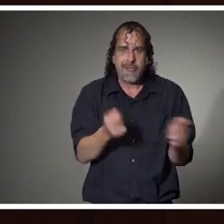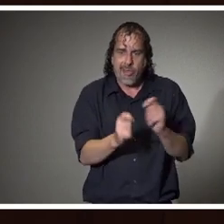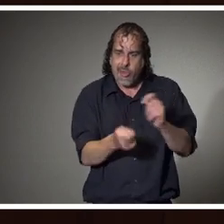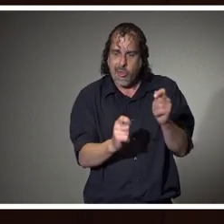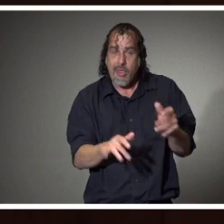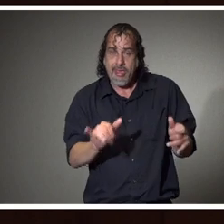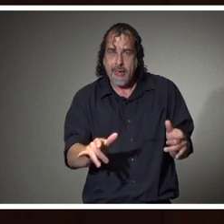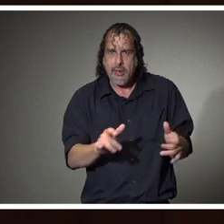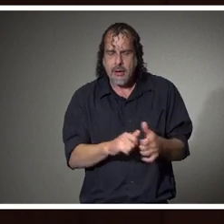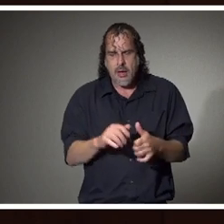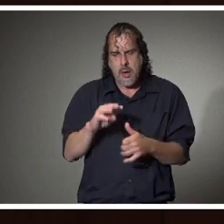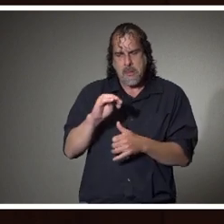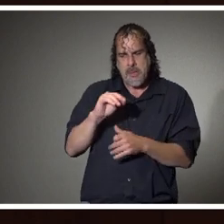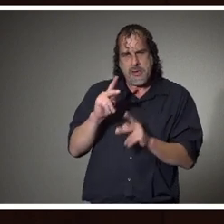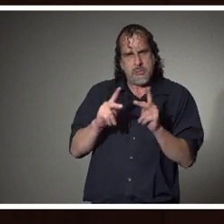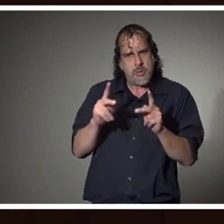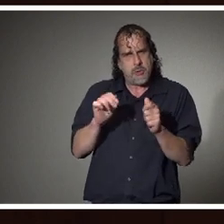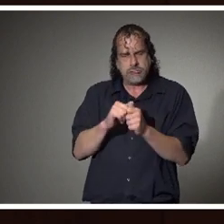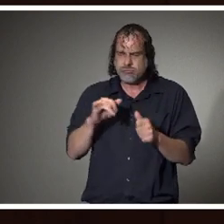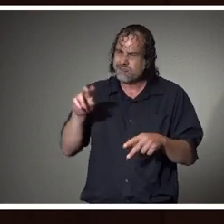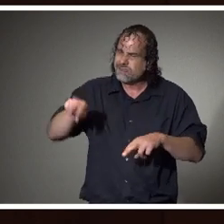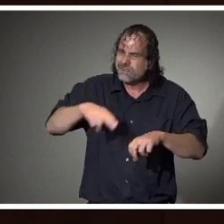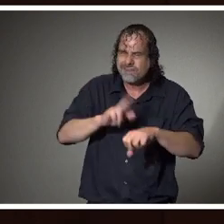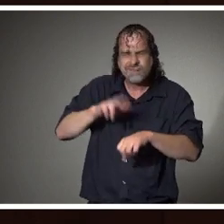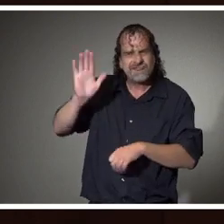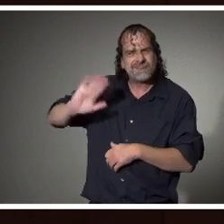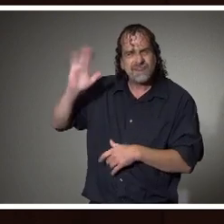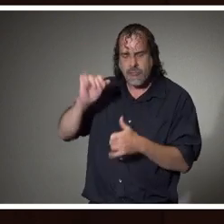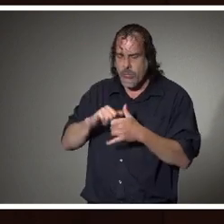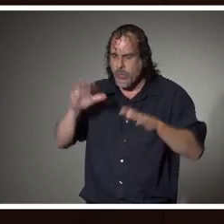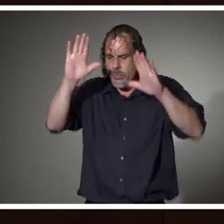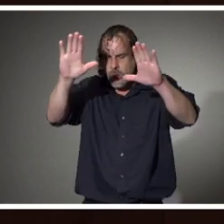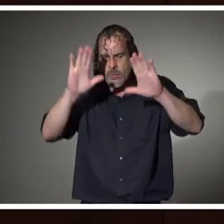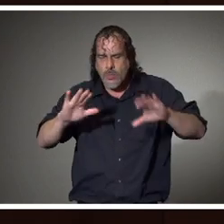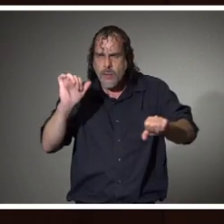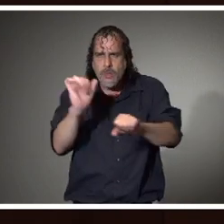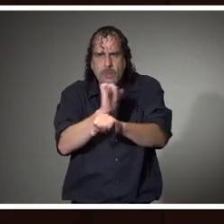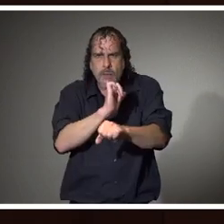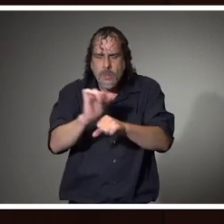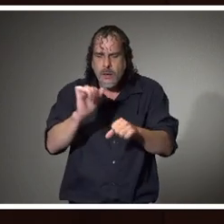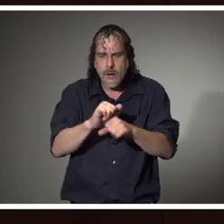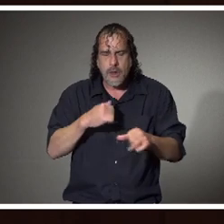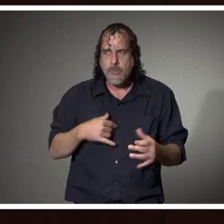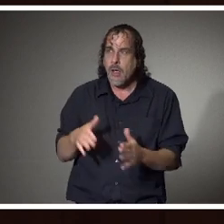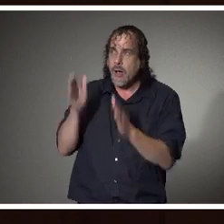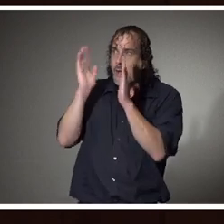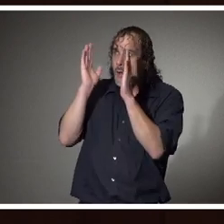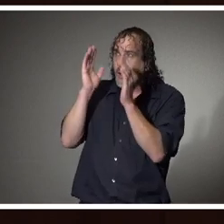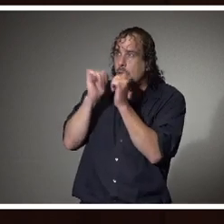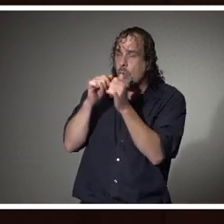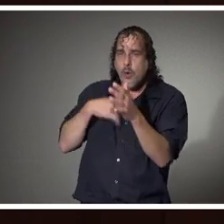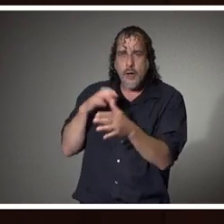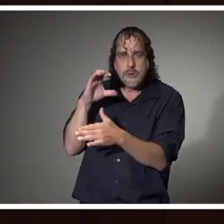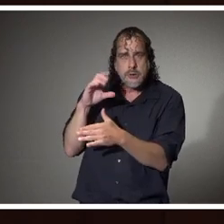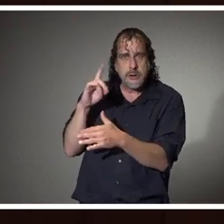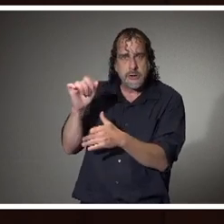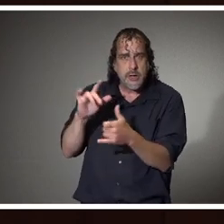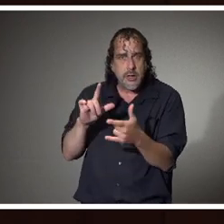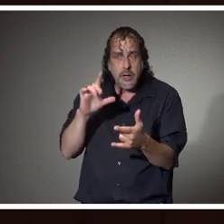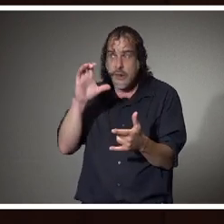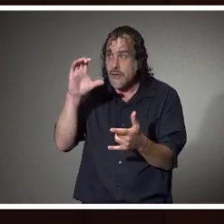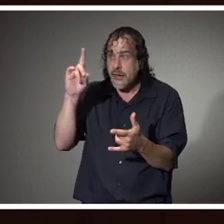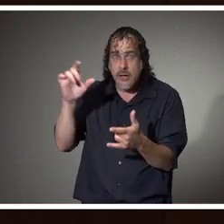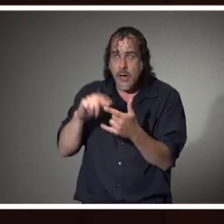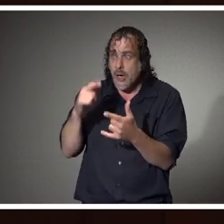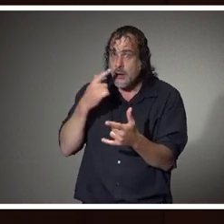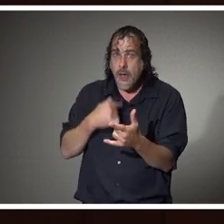as usual, they've done a fantastic job at heeding the advice of the CDC, of not looking for government